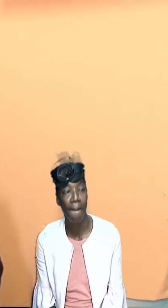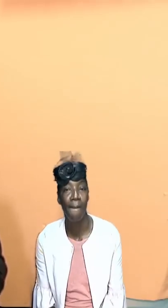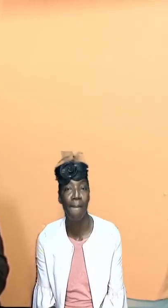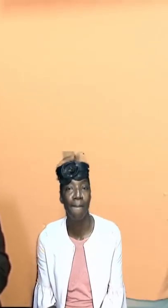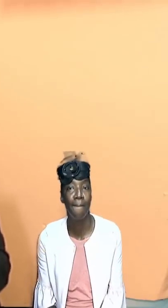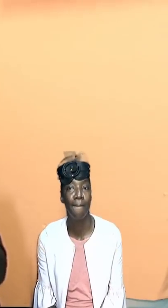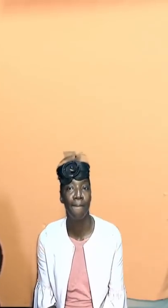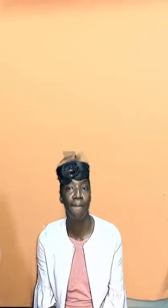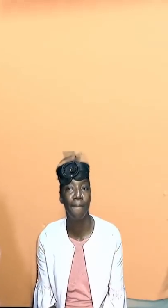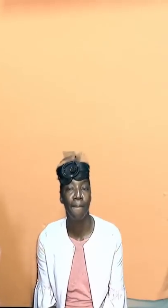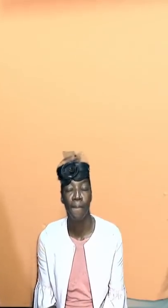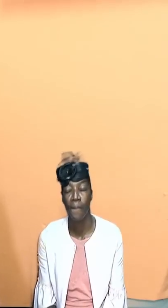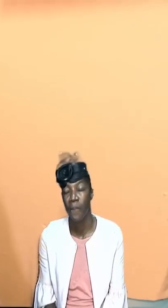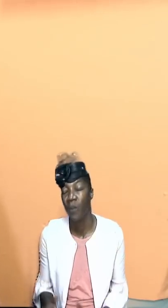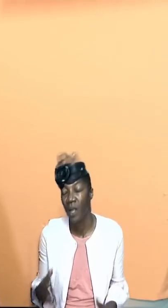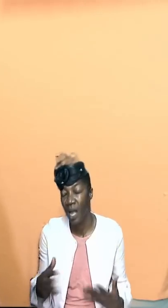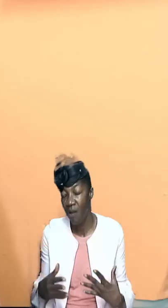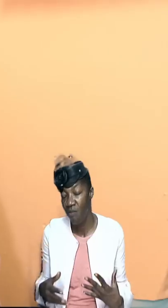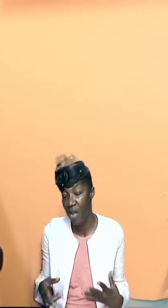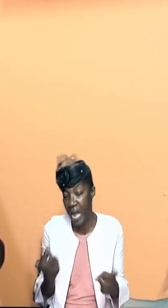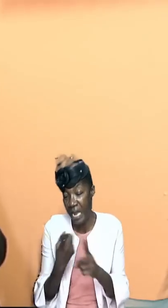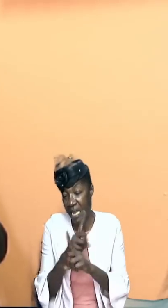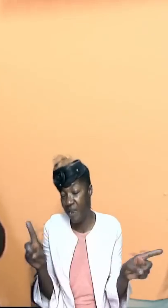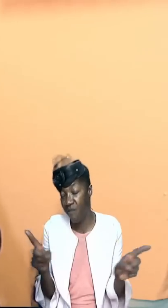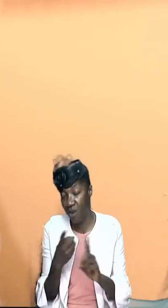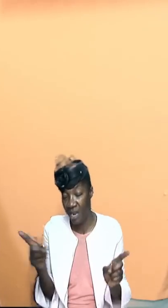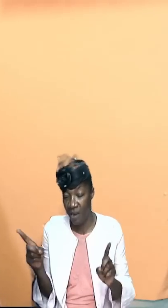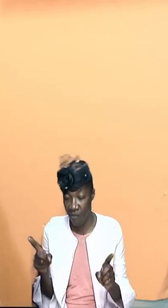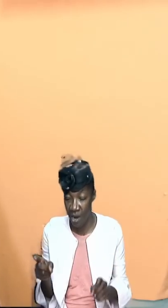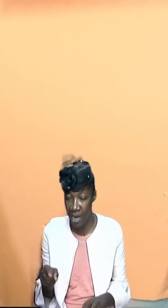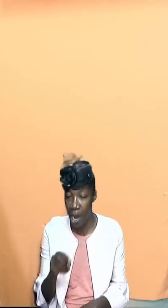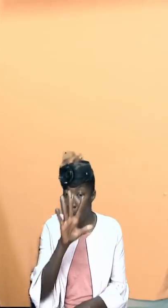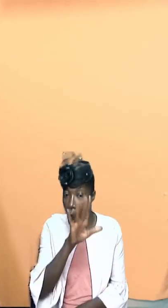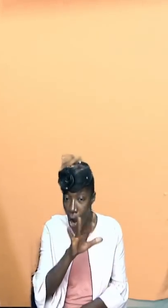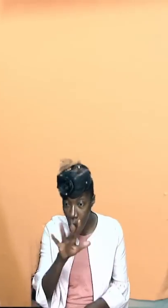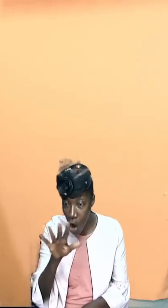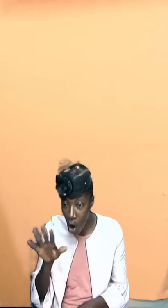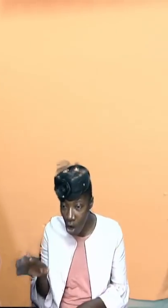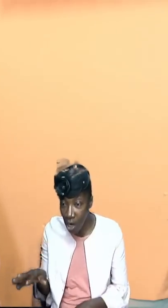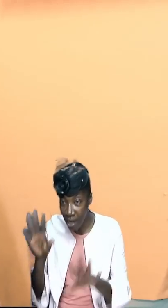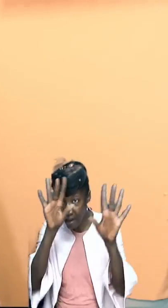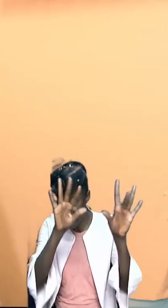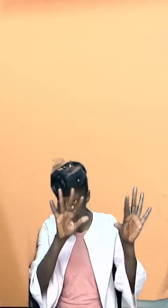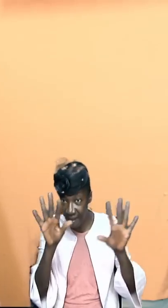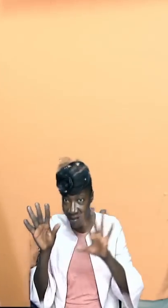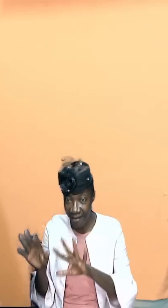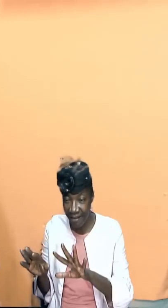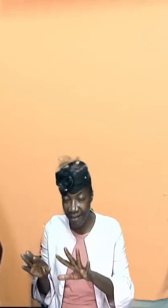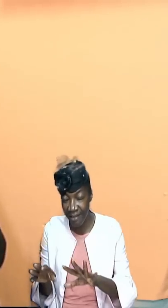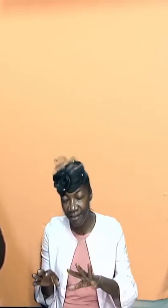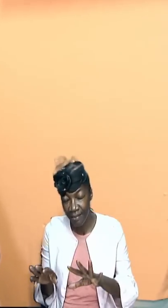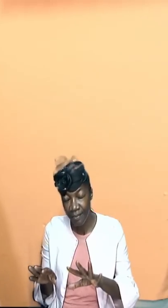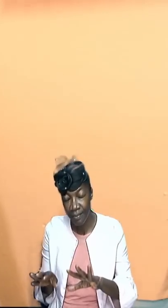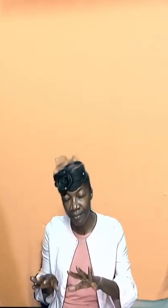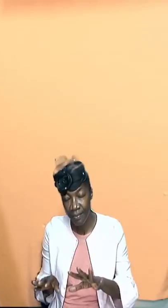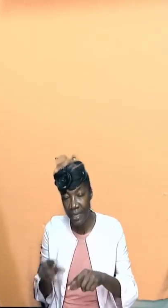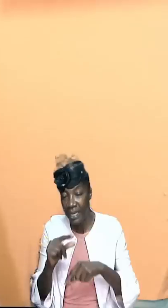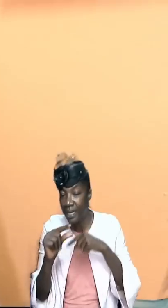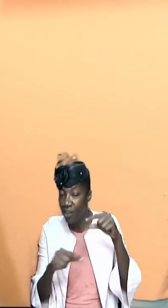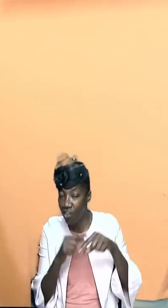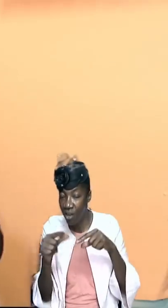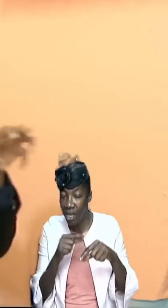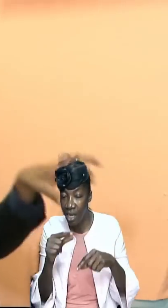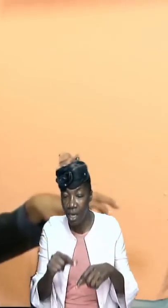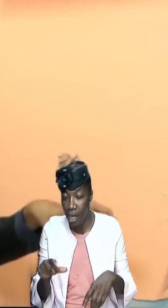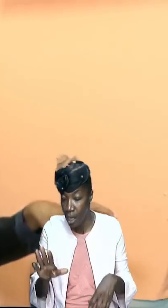so you could have variation of colors, but in terms of the dominant genes, two L genes, the dog have long